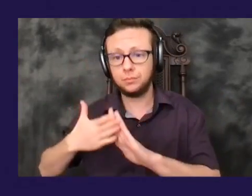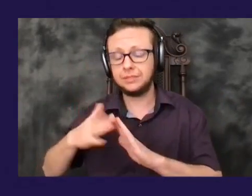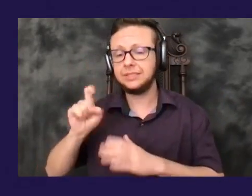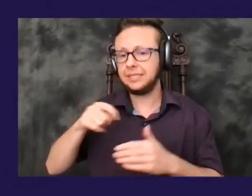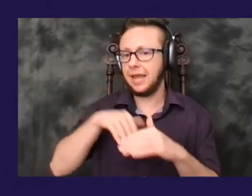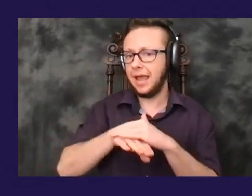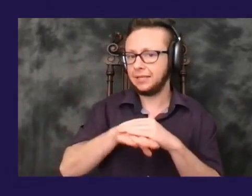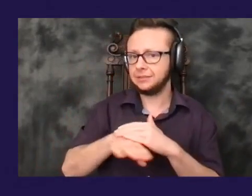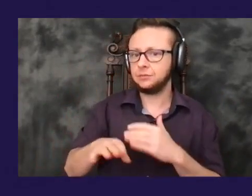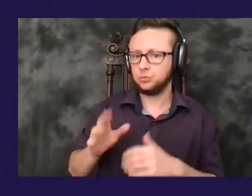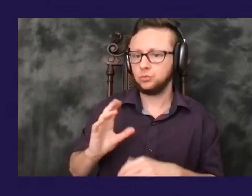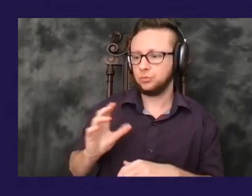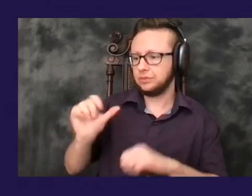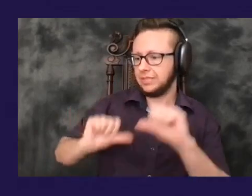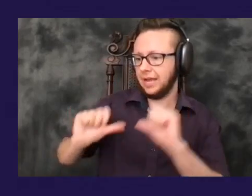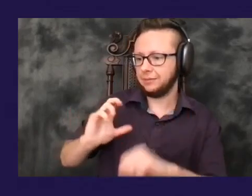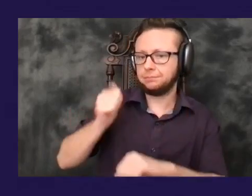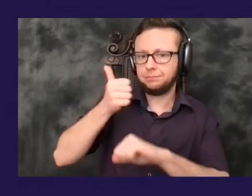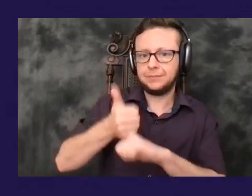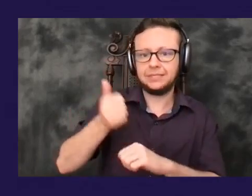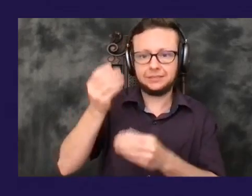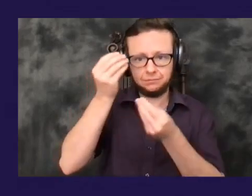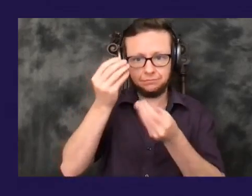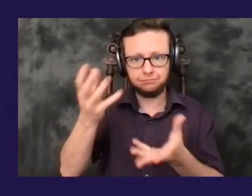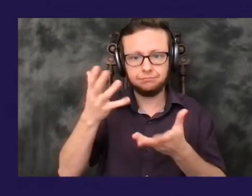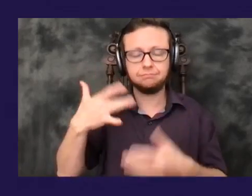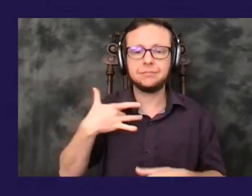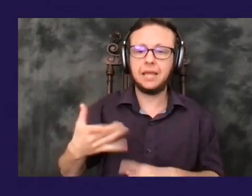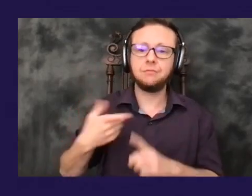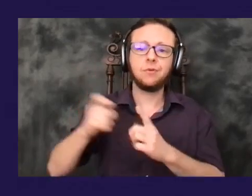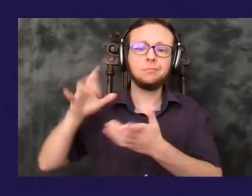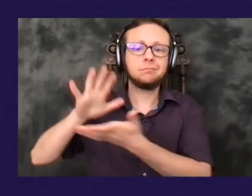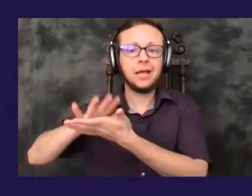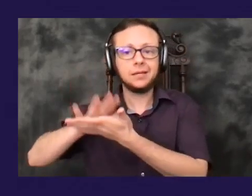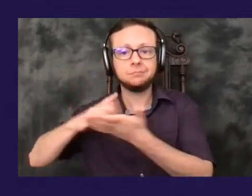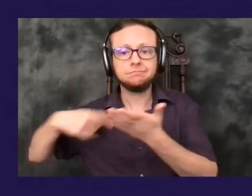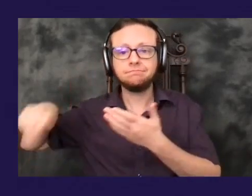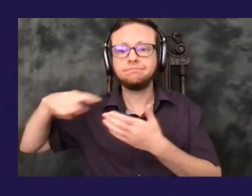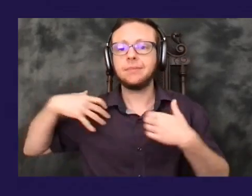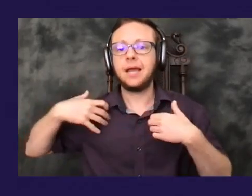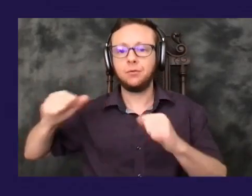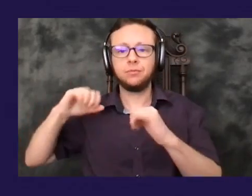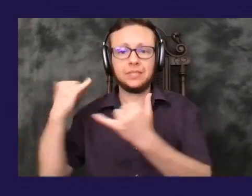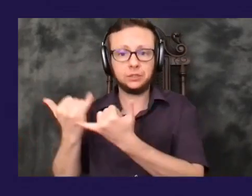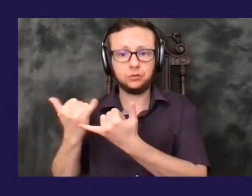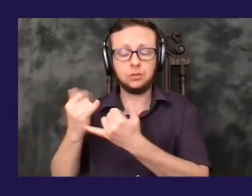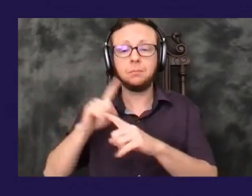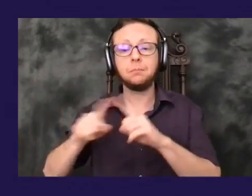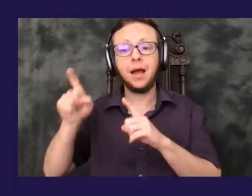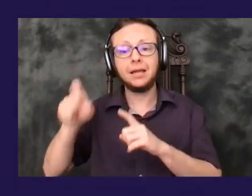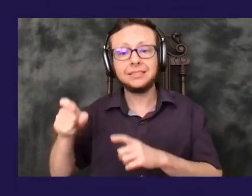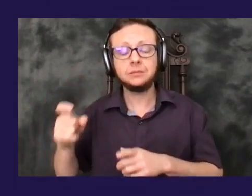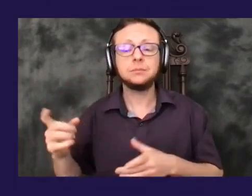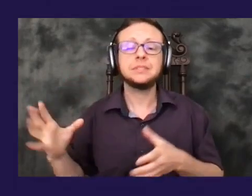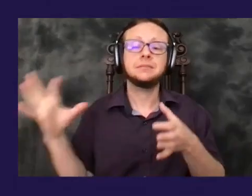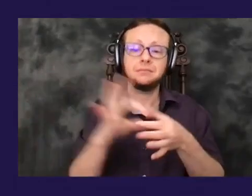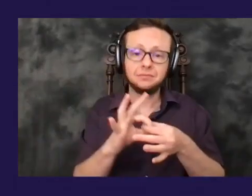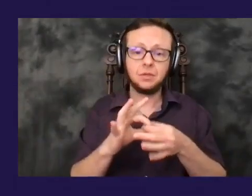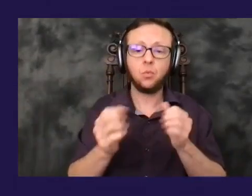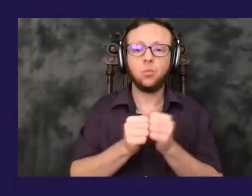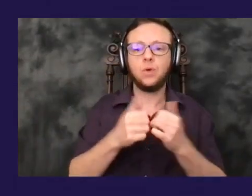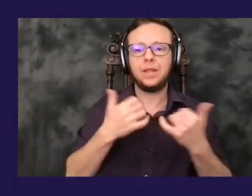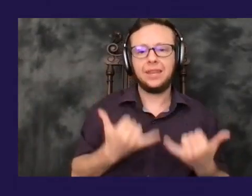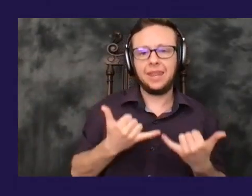science-based information, which tends to come from the academia and health agencies, but this needs to be combined with the latest